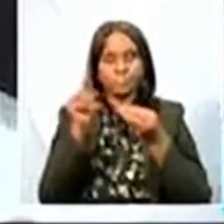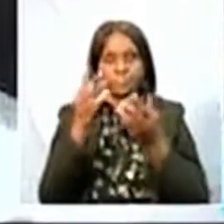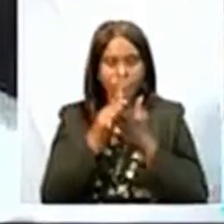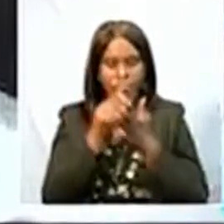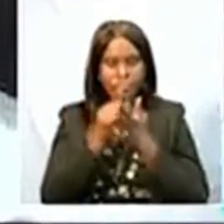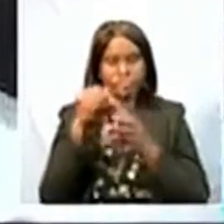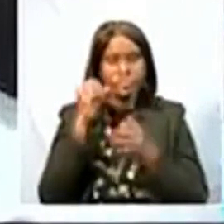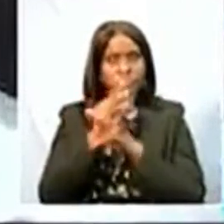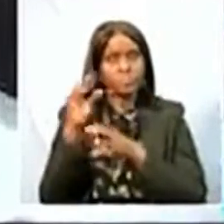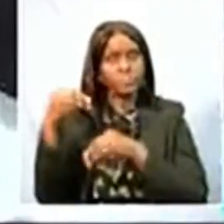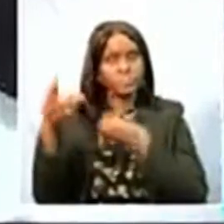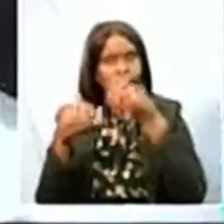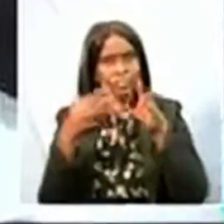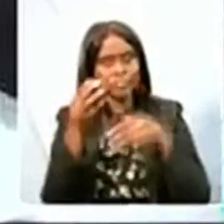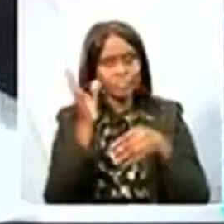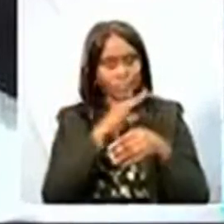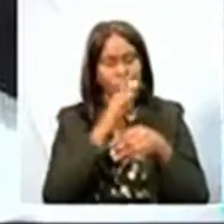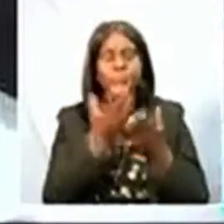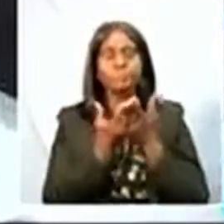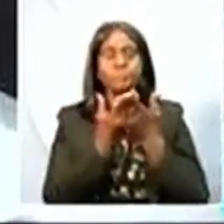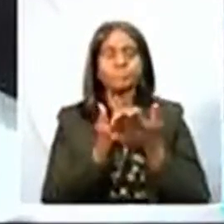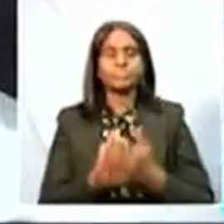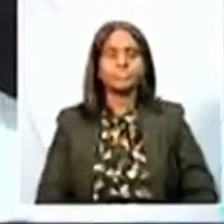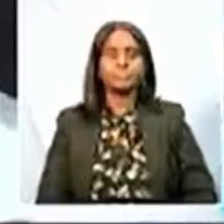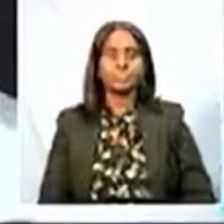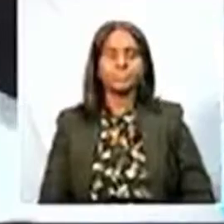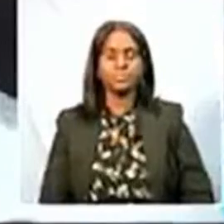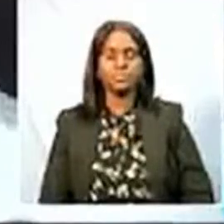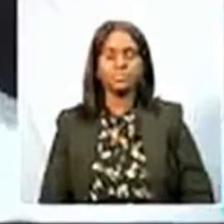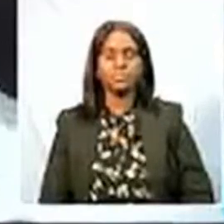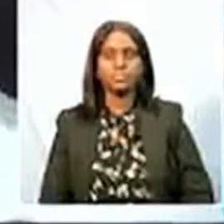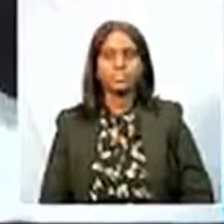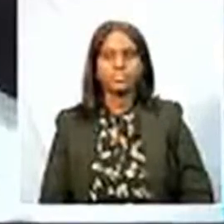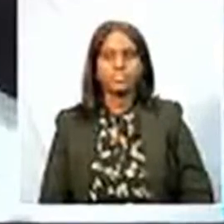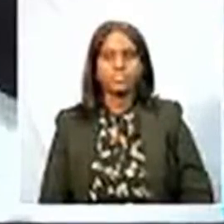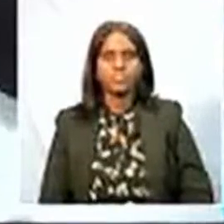already dispersed. I submit.